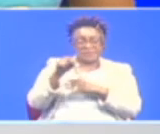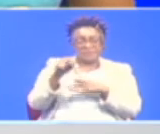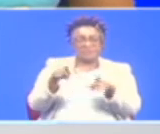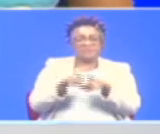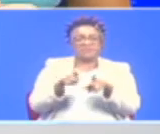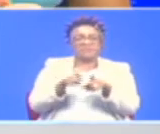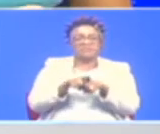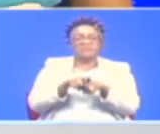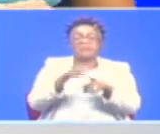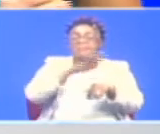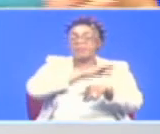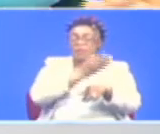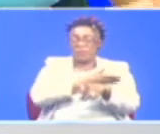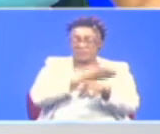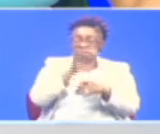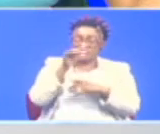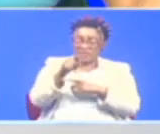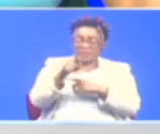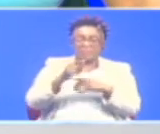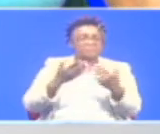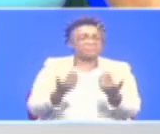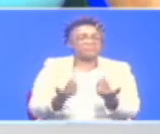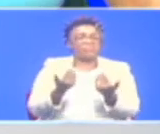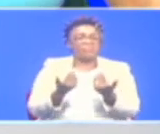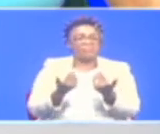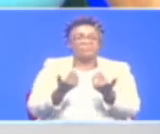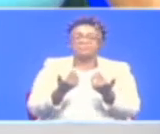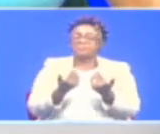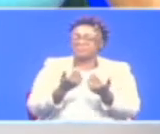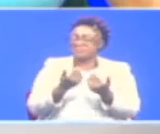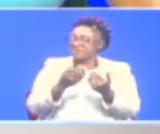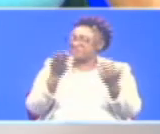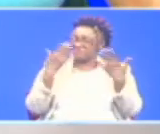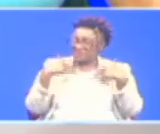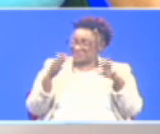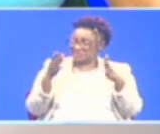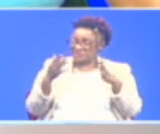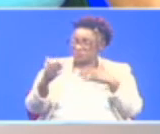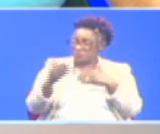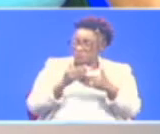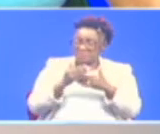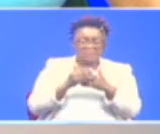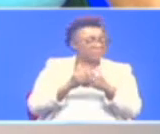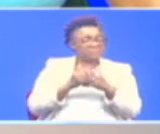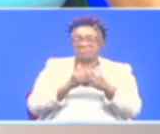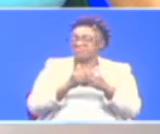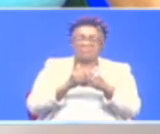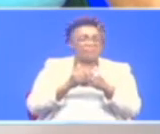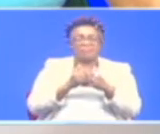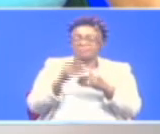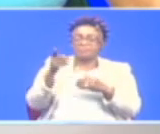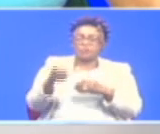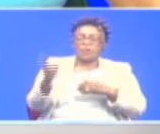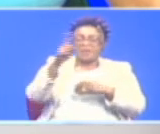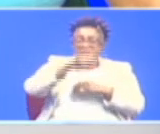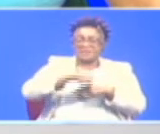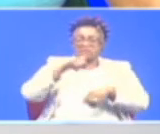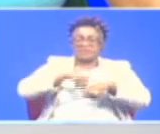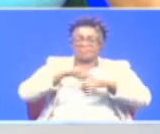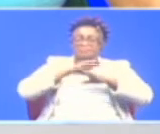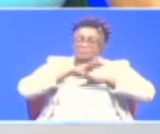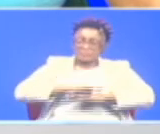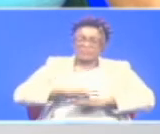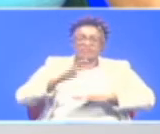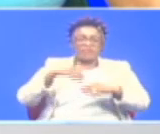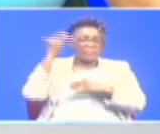the power wars at the University of Nairobi are not going away anytime soon, it seems. That's right. Only a day after he got reprieve from the courts,